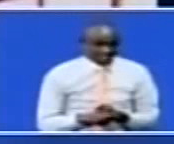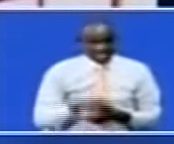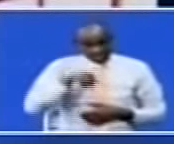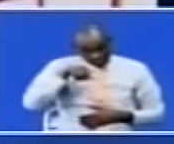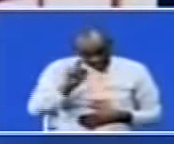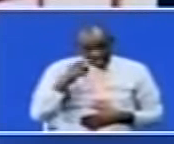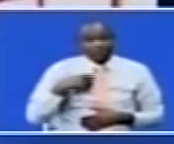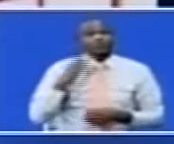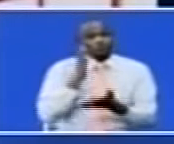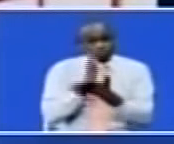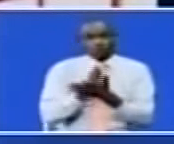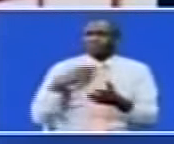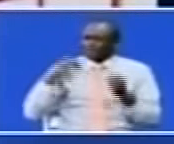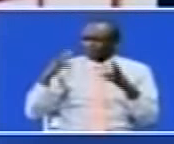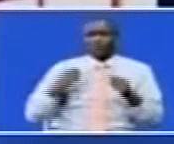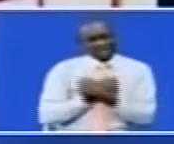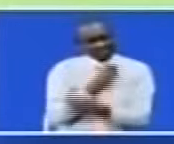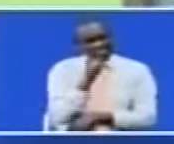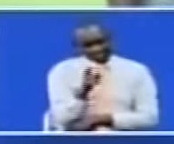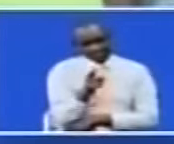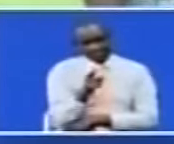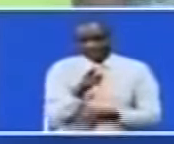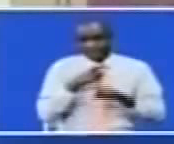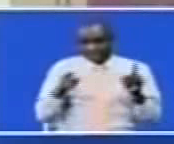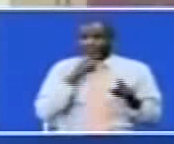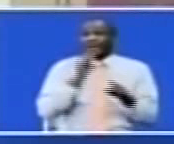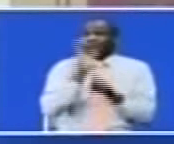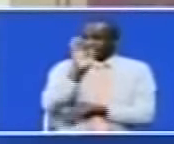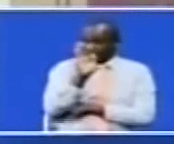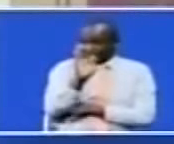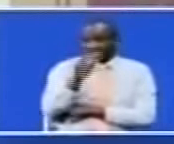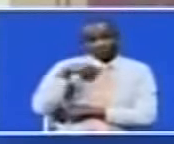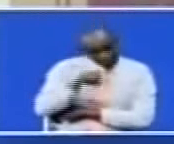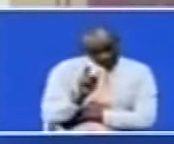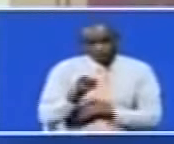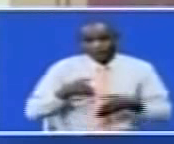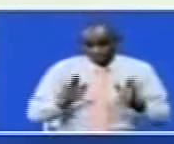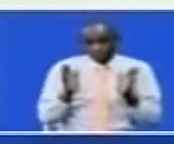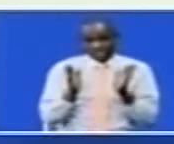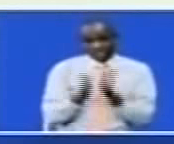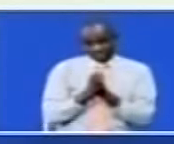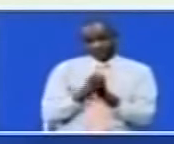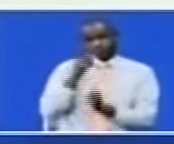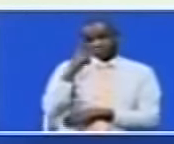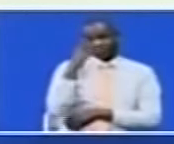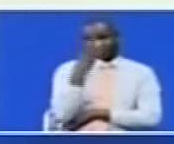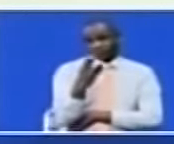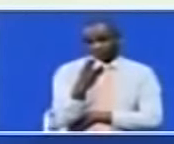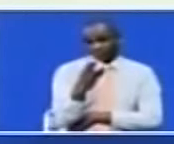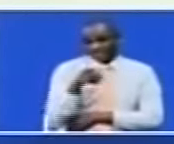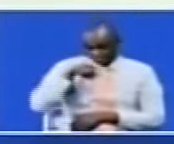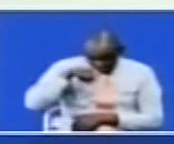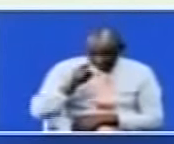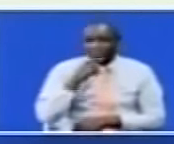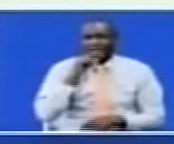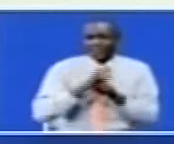family was large. They knew him from afar. His brother Christopher Kilali Sudi was born when the cardinal was 24. He says